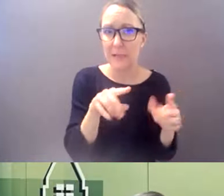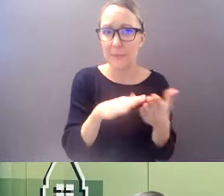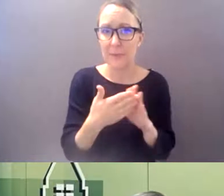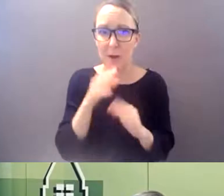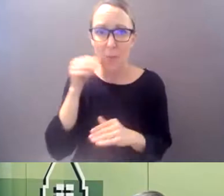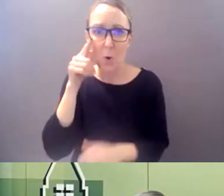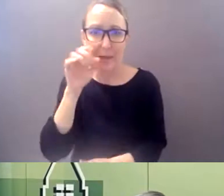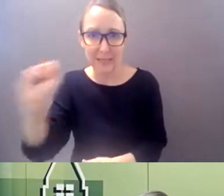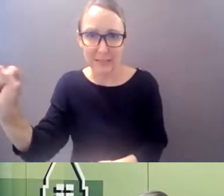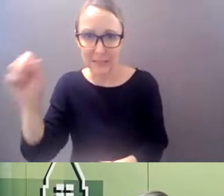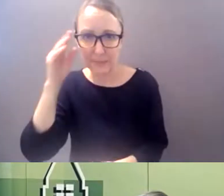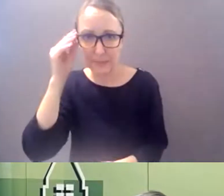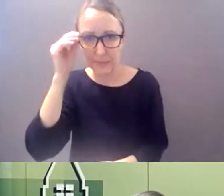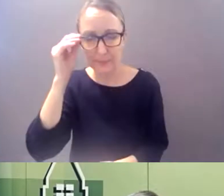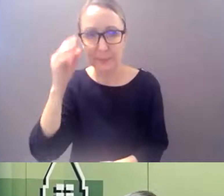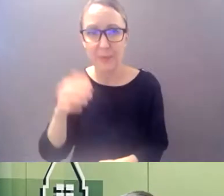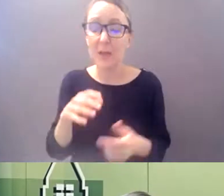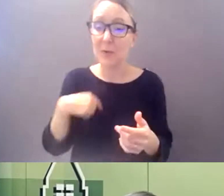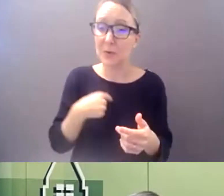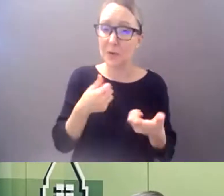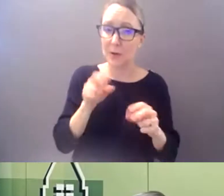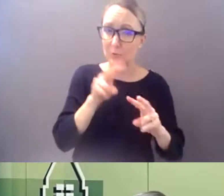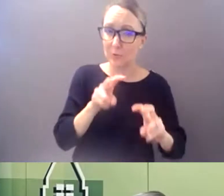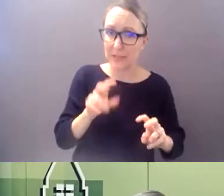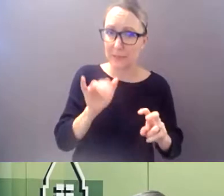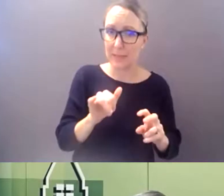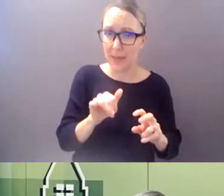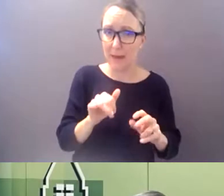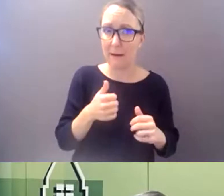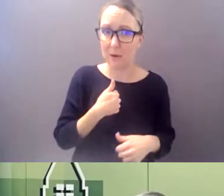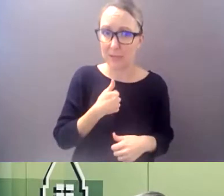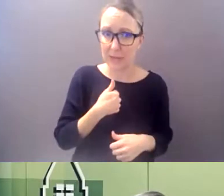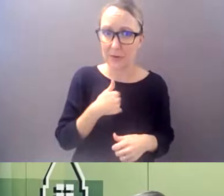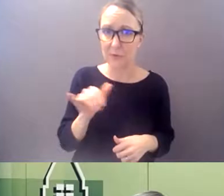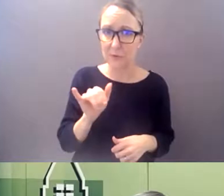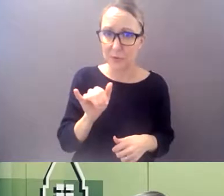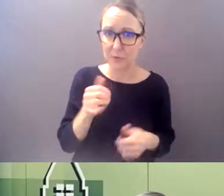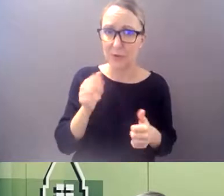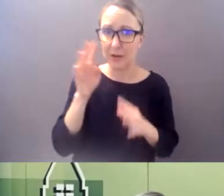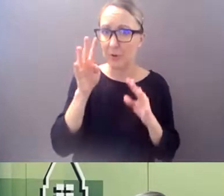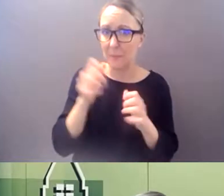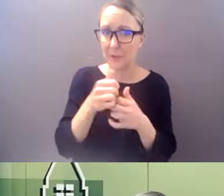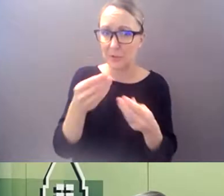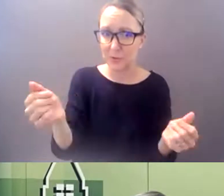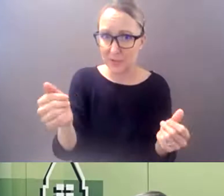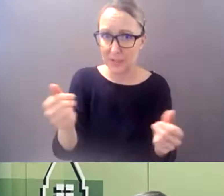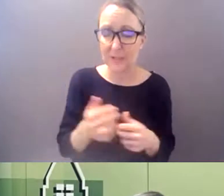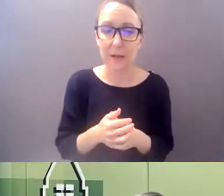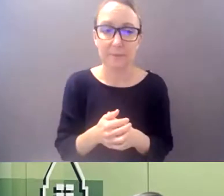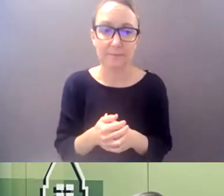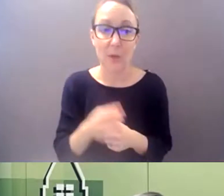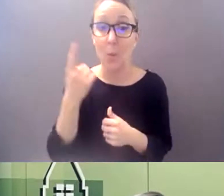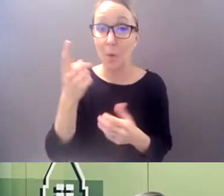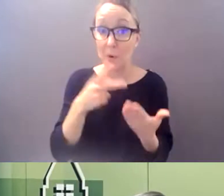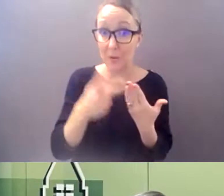streets. So we're looking at that as a community and coming up with solutions. I can tell you one of the programs